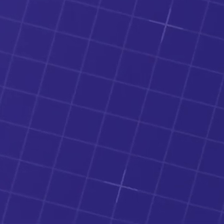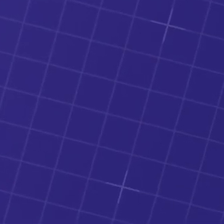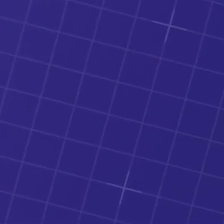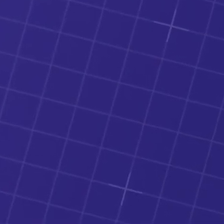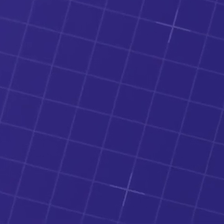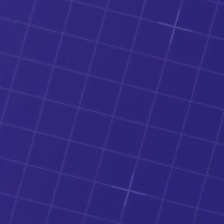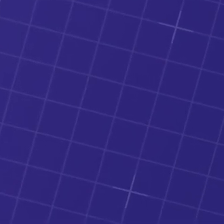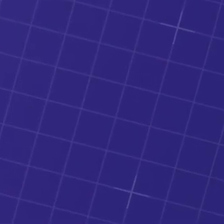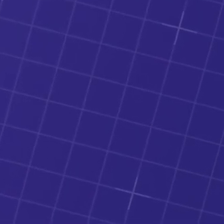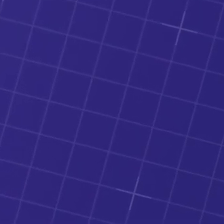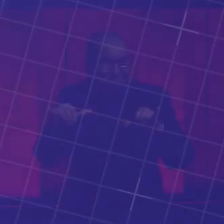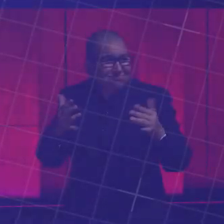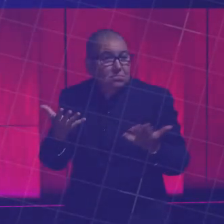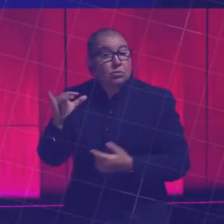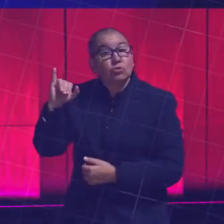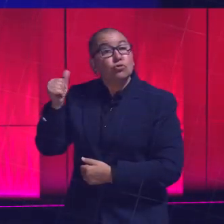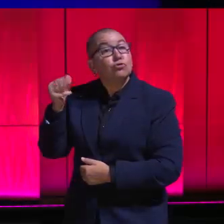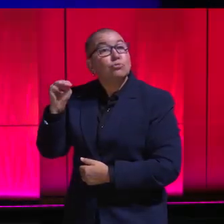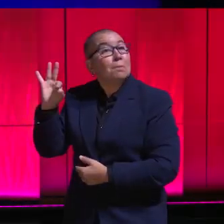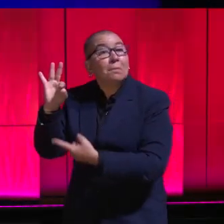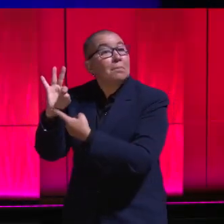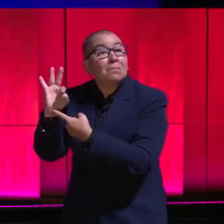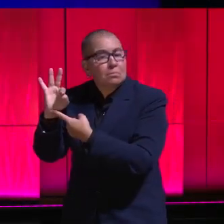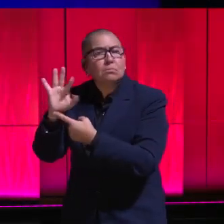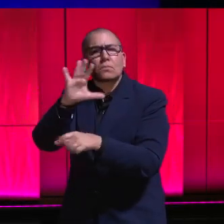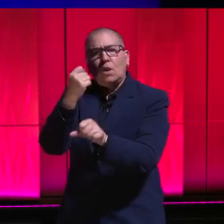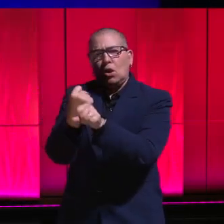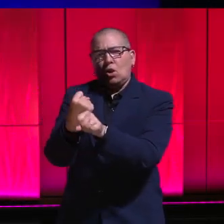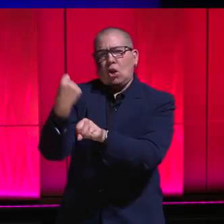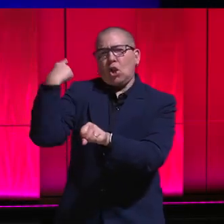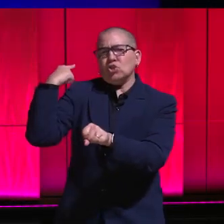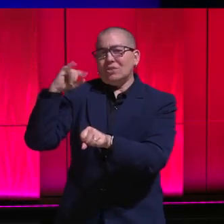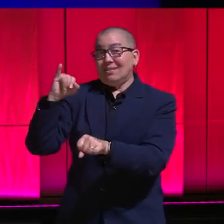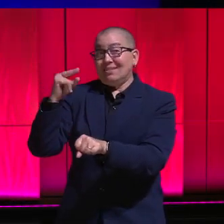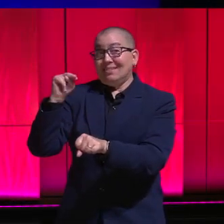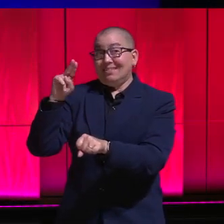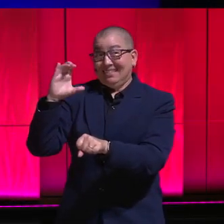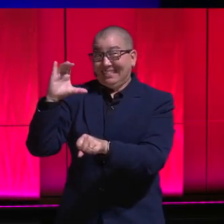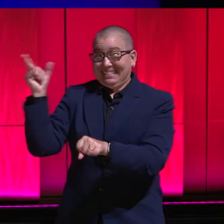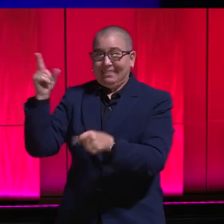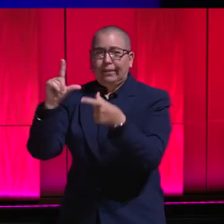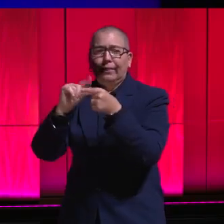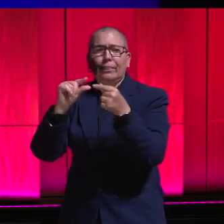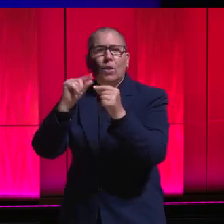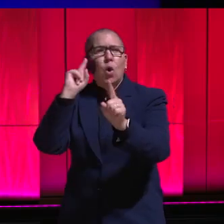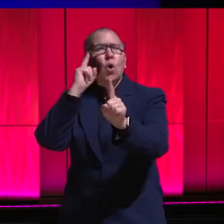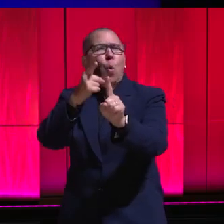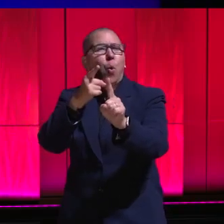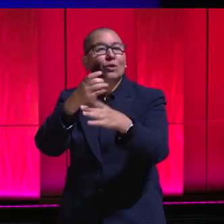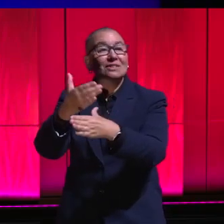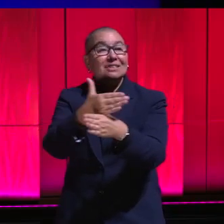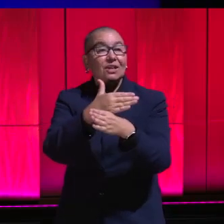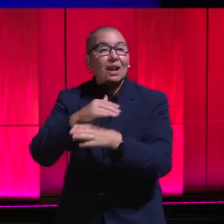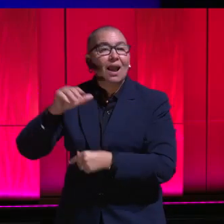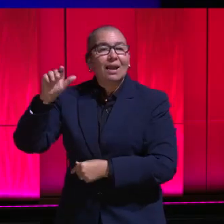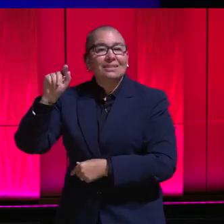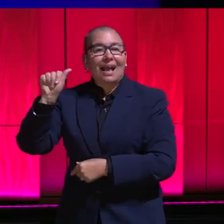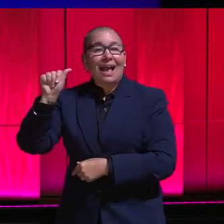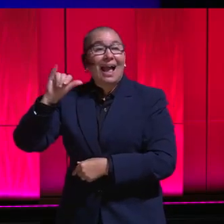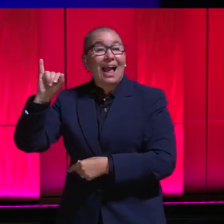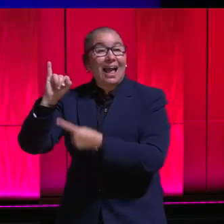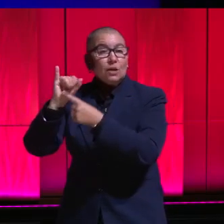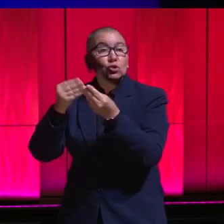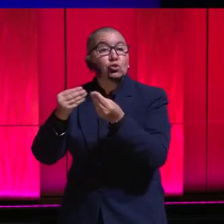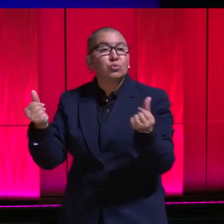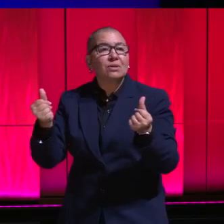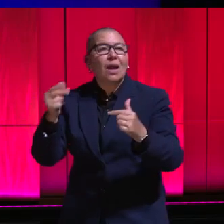Last year at JNUC, we shared with you our vision for an AI-powered solution we called Hypothesis. And that's what it